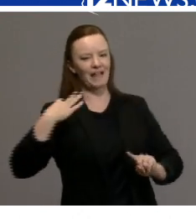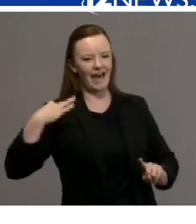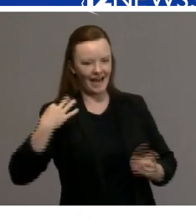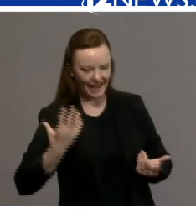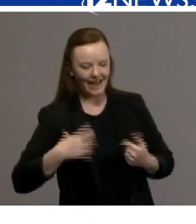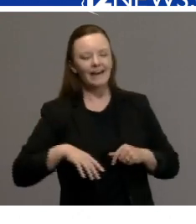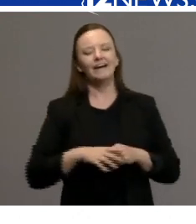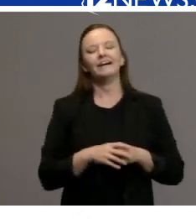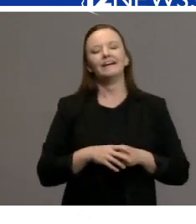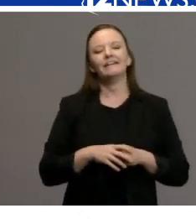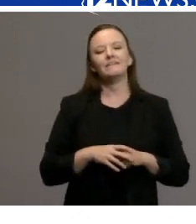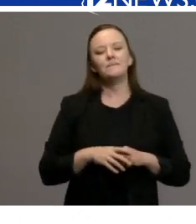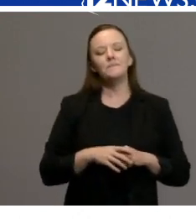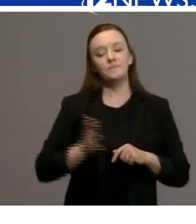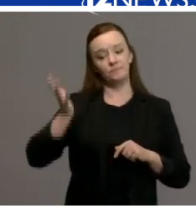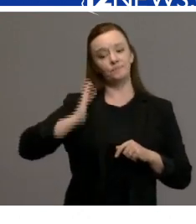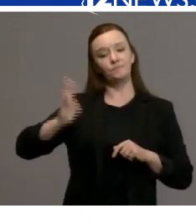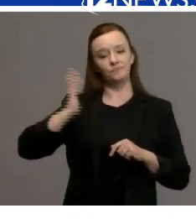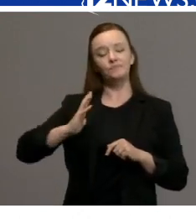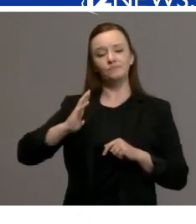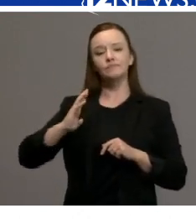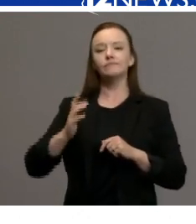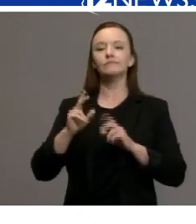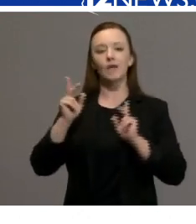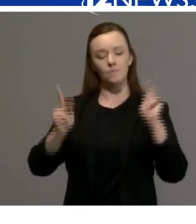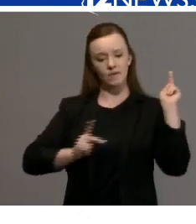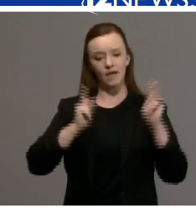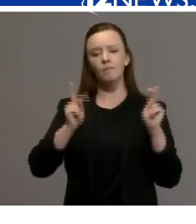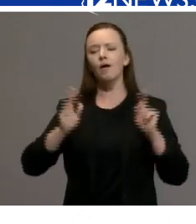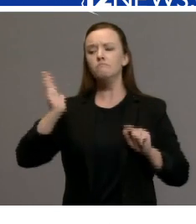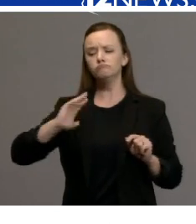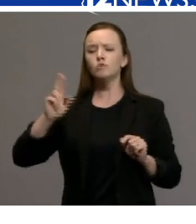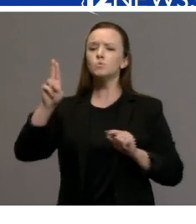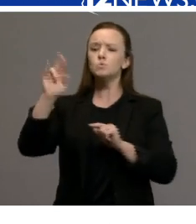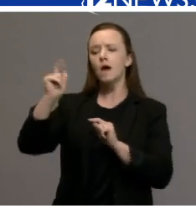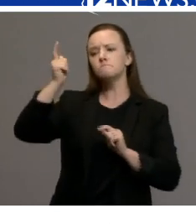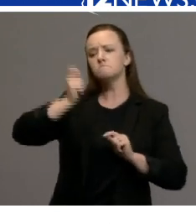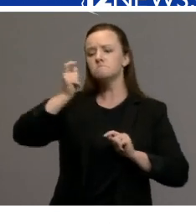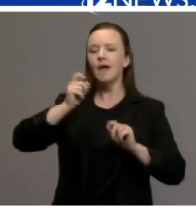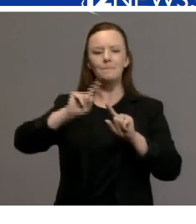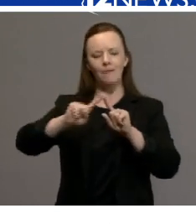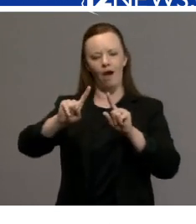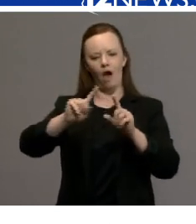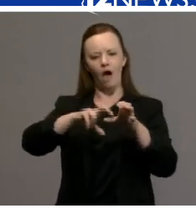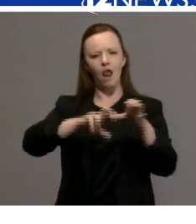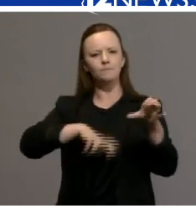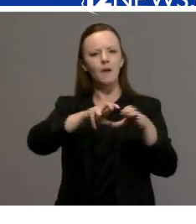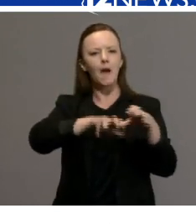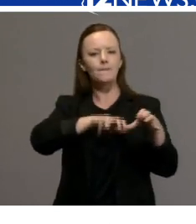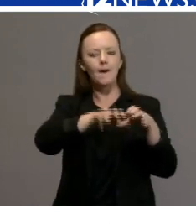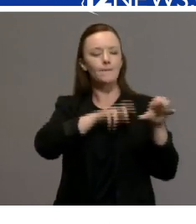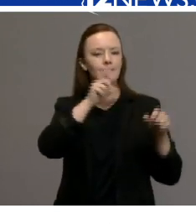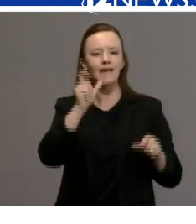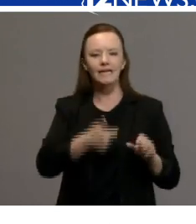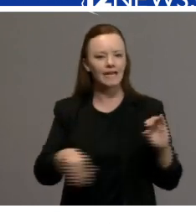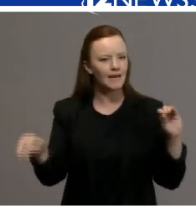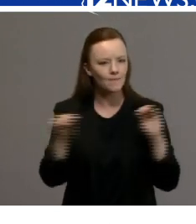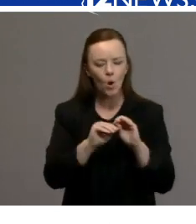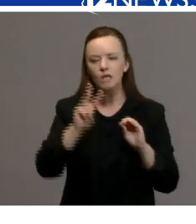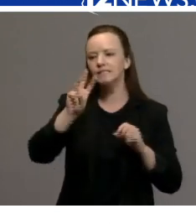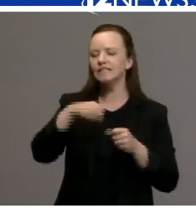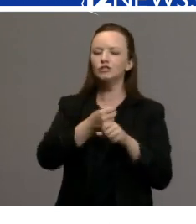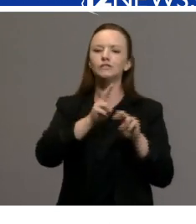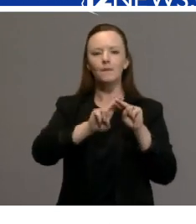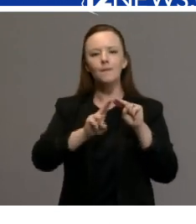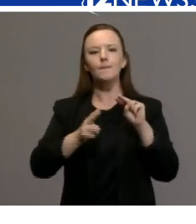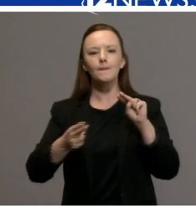on the rolls and falling off the rolls for 6 years, and then all of a sudden 700,000